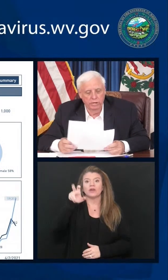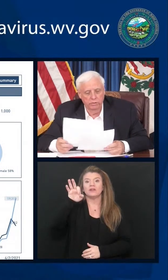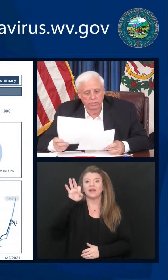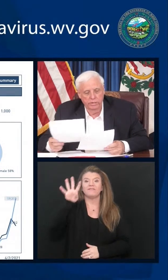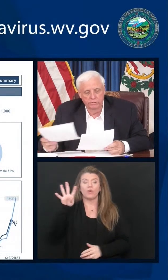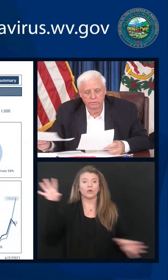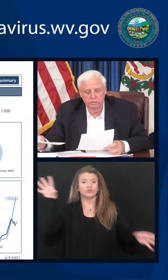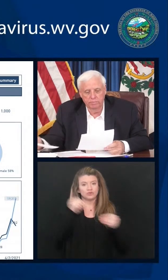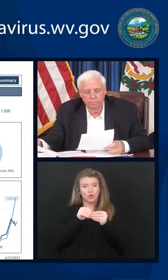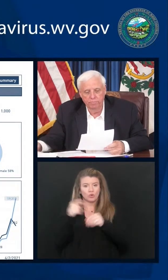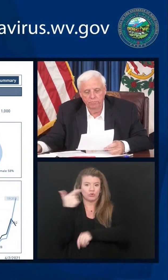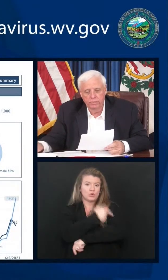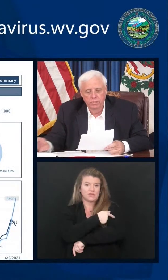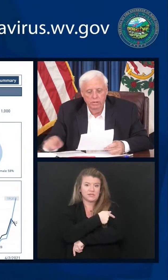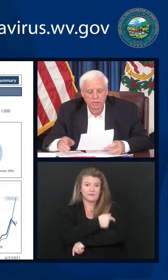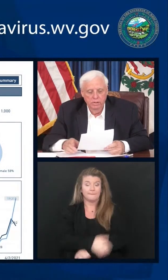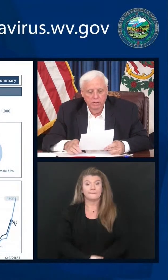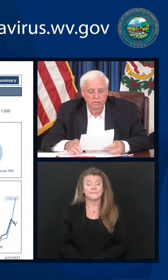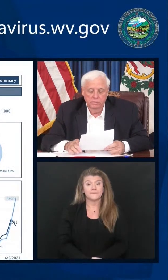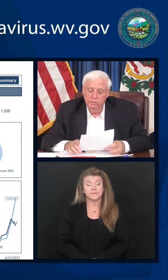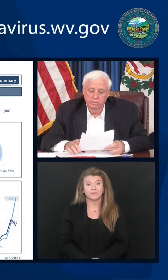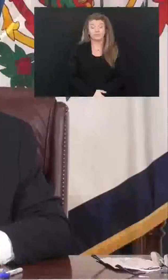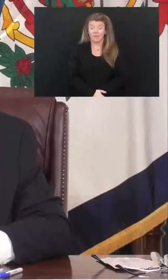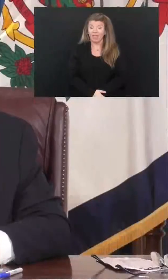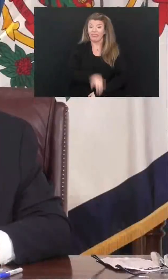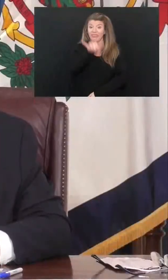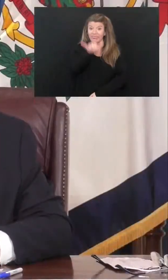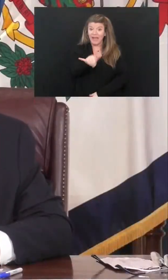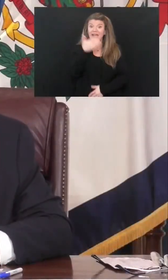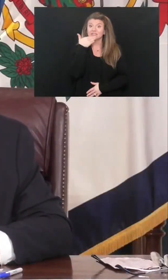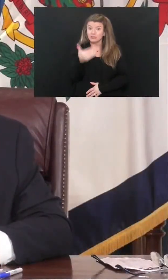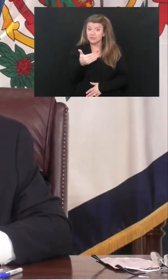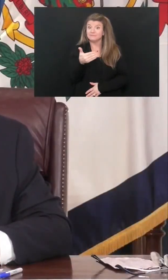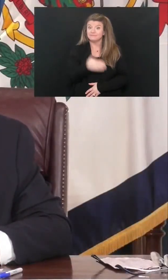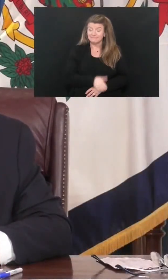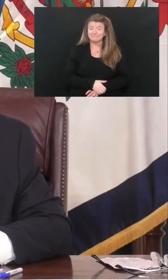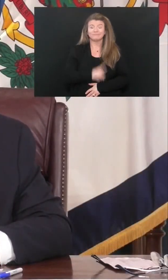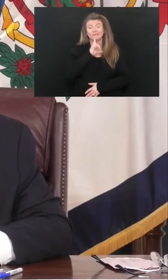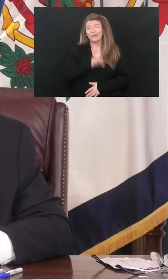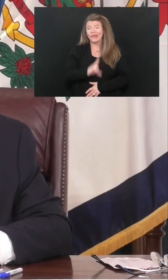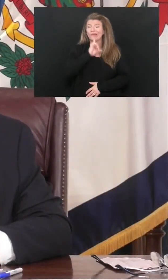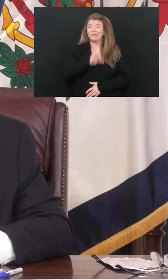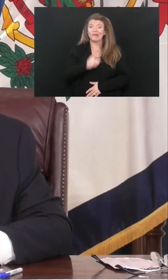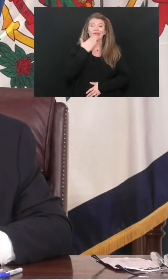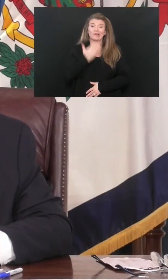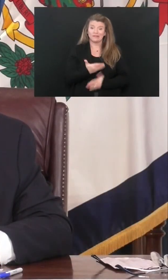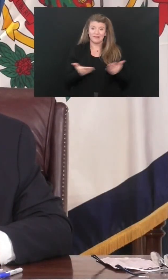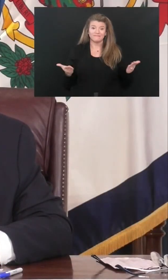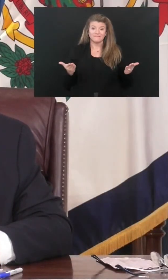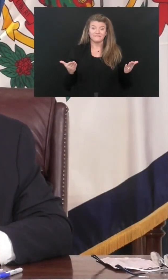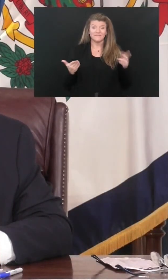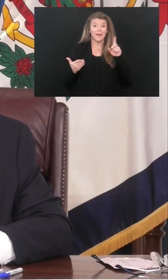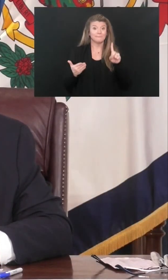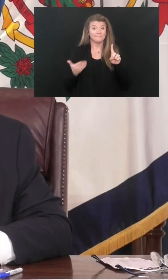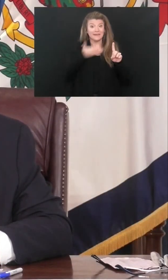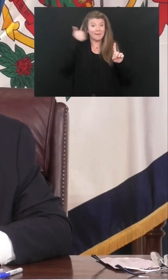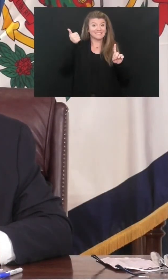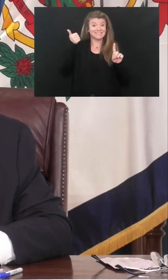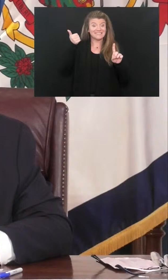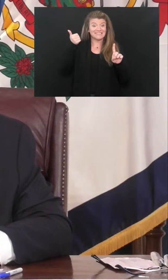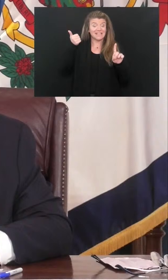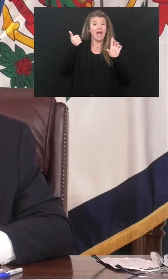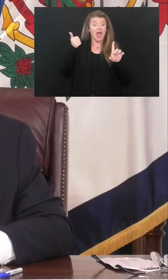861,394 total doses. That's good stuff, really good stuff. But here's the best stuff.